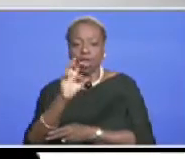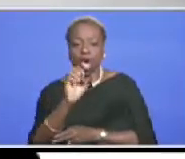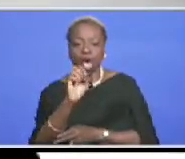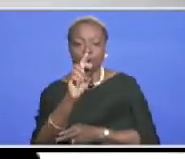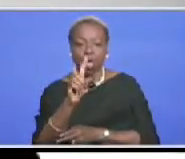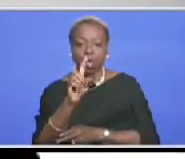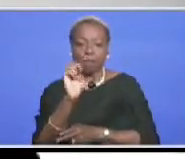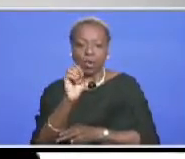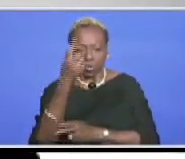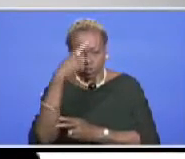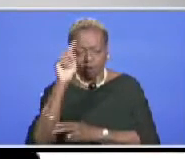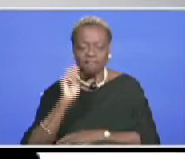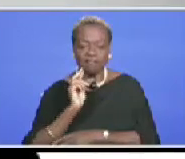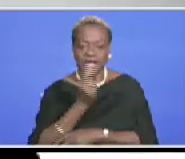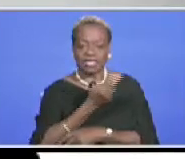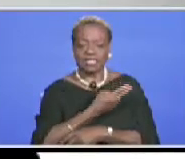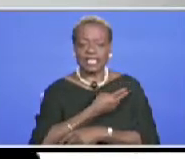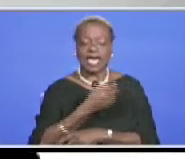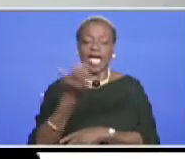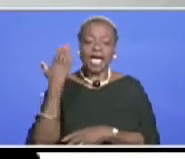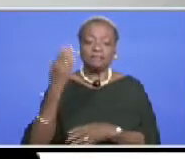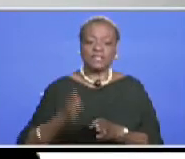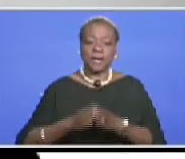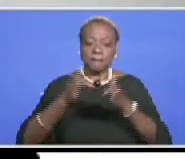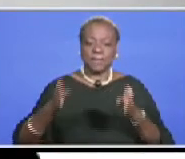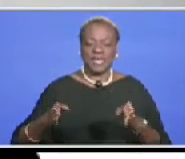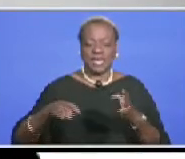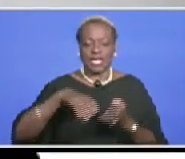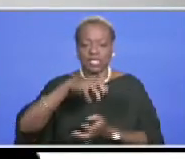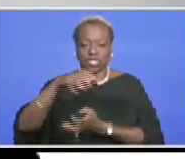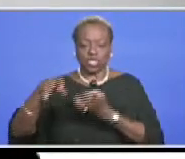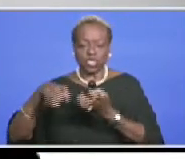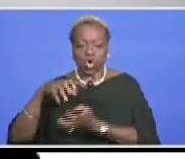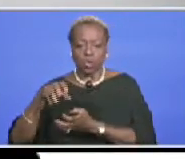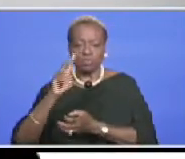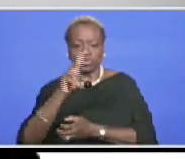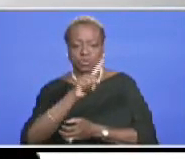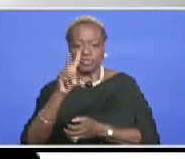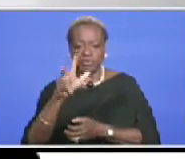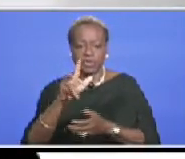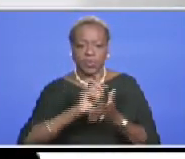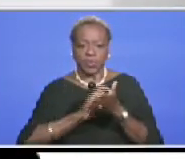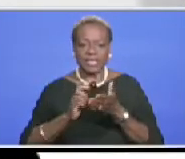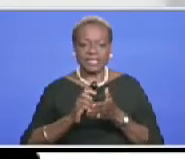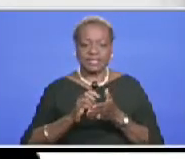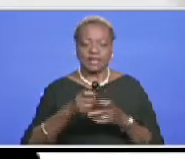we're used to being isolated for a week or two or 3 weeks from the outside world, as we